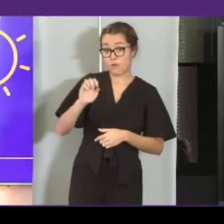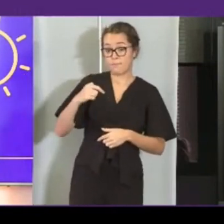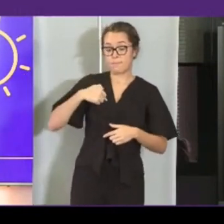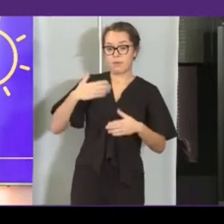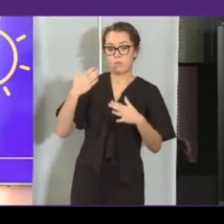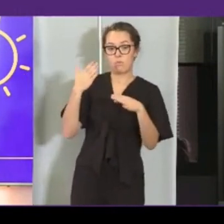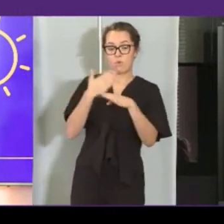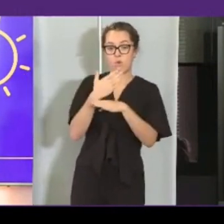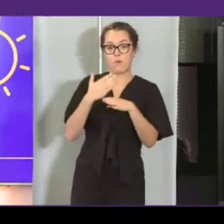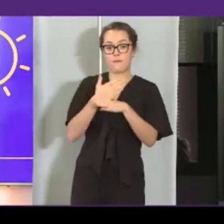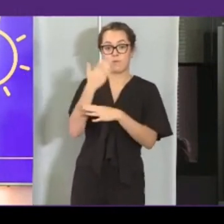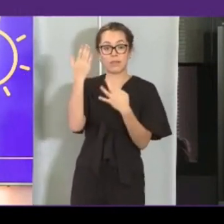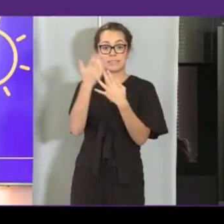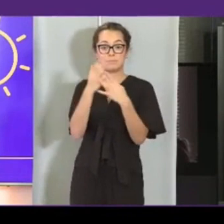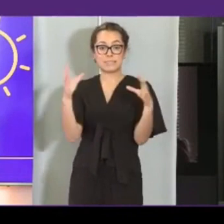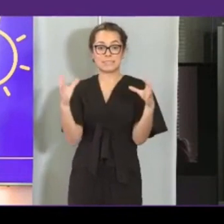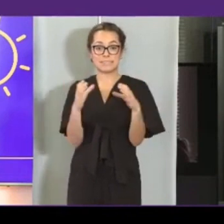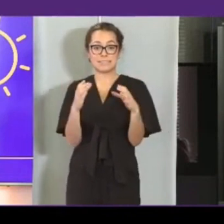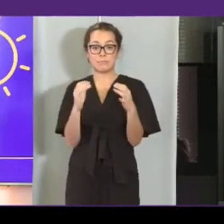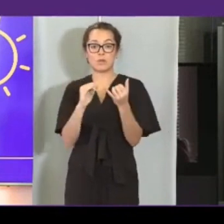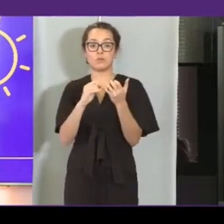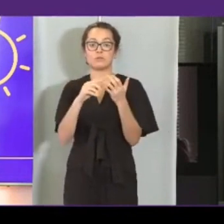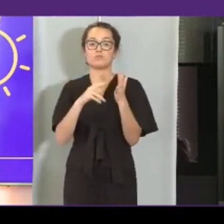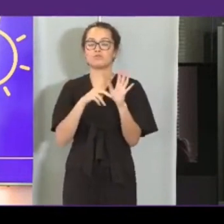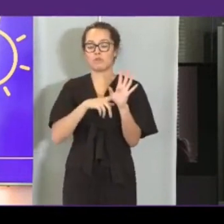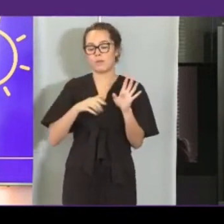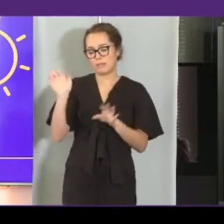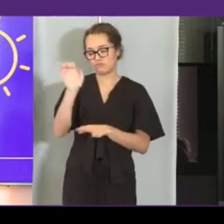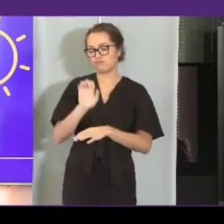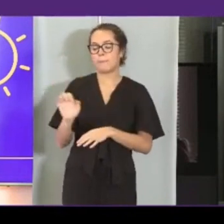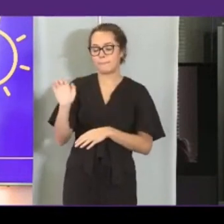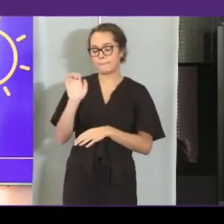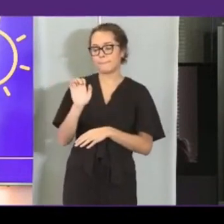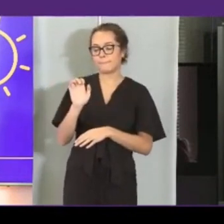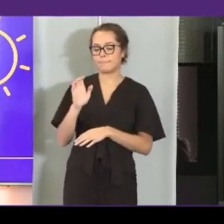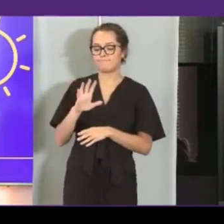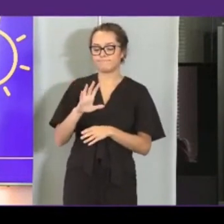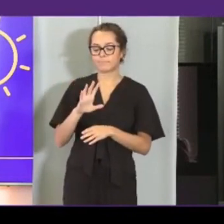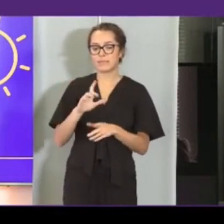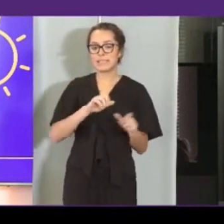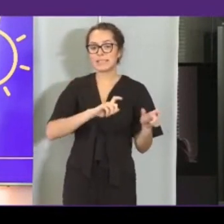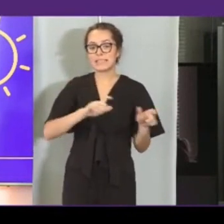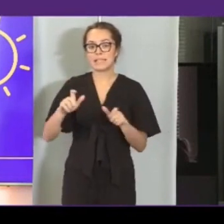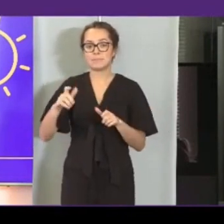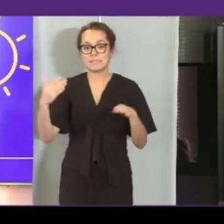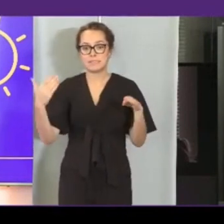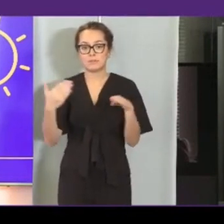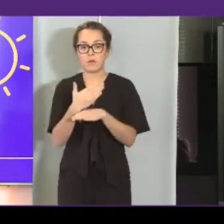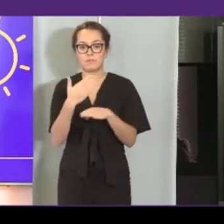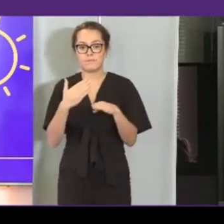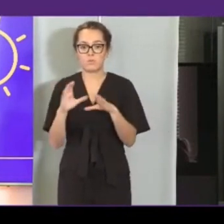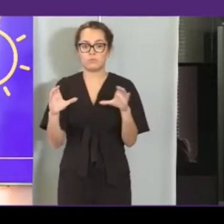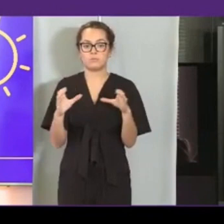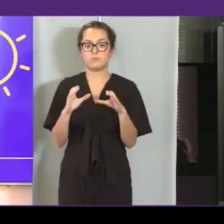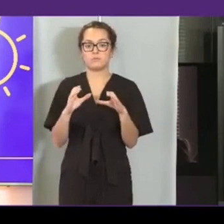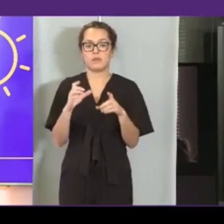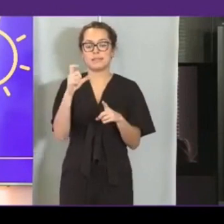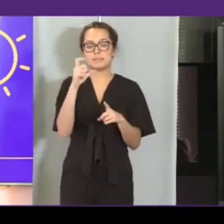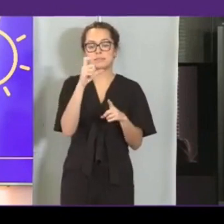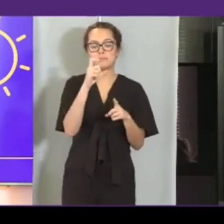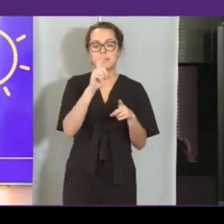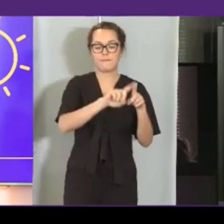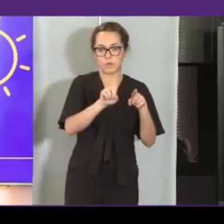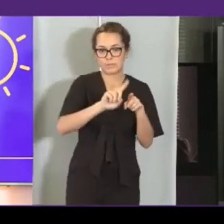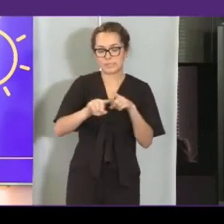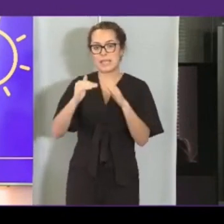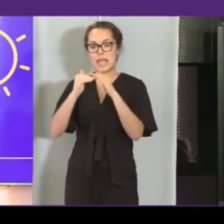in Sony Europe, and we're part of the Sustainability Task Force alongside diversity, equity and inclusion, and environment